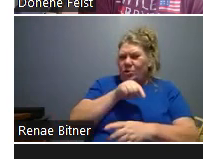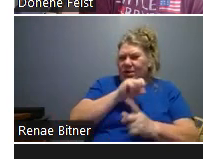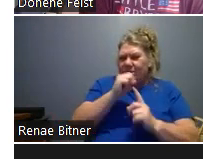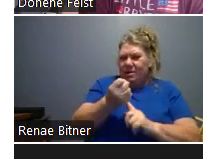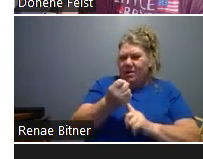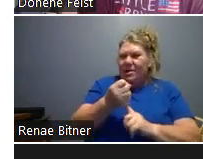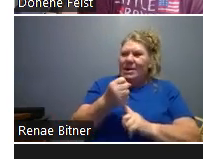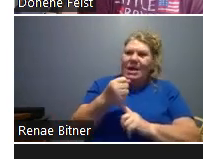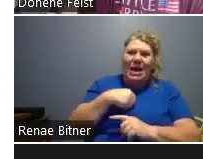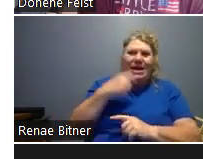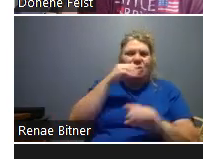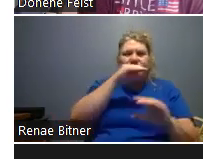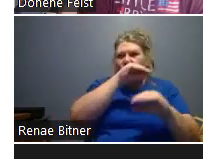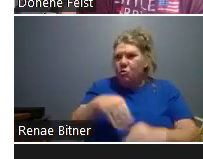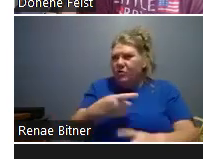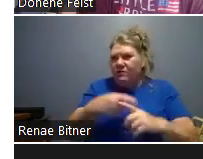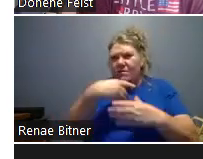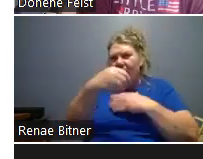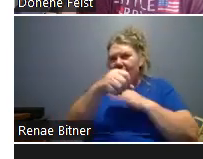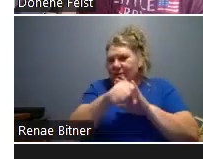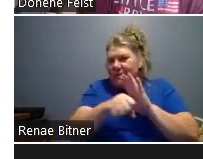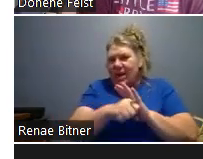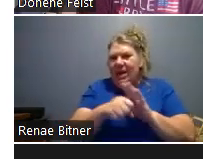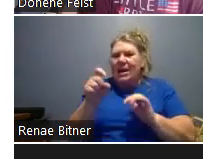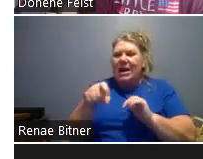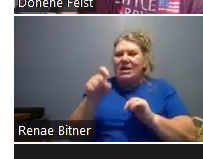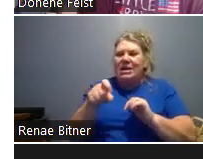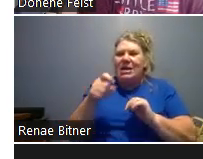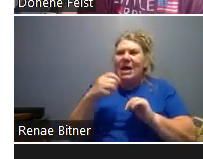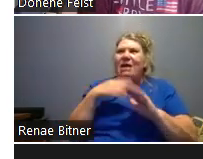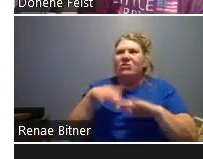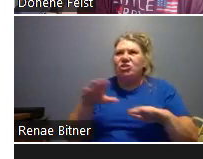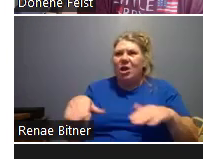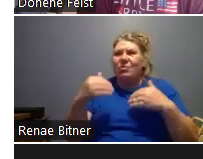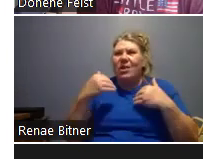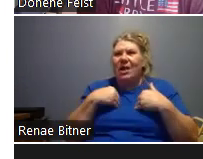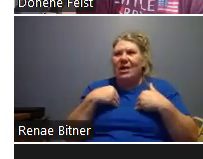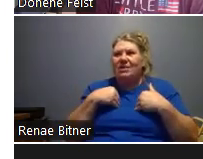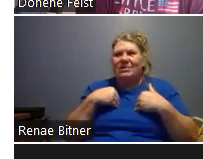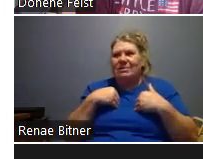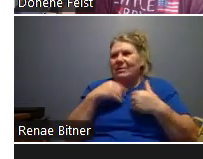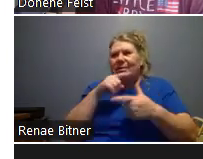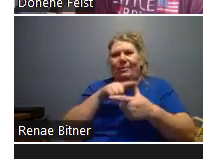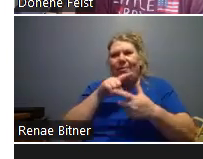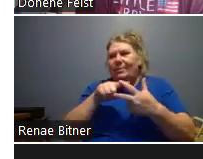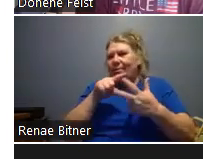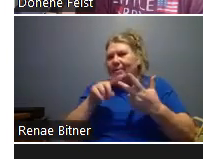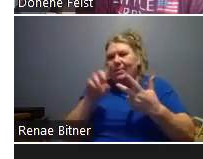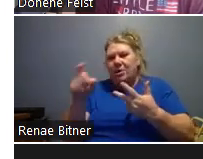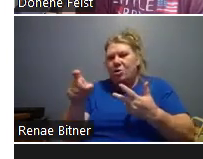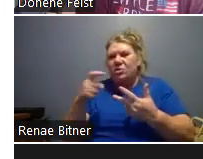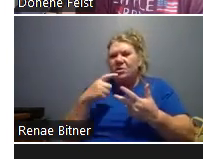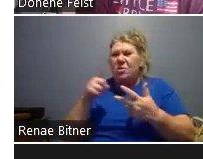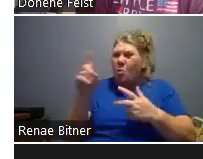I'm just moving here from out of state. I have a child that has A, B, C, or D diagnosis, and where can